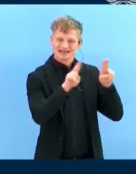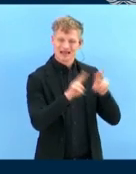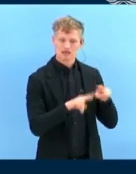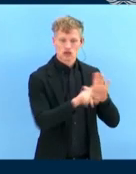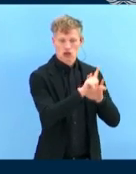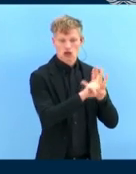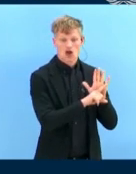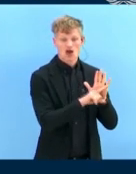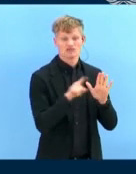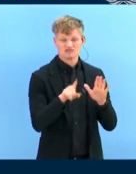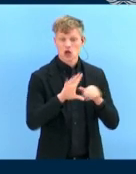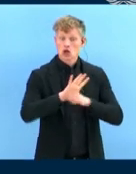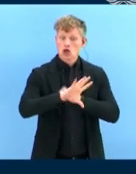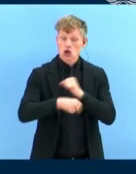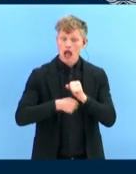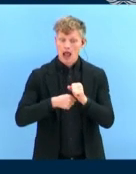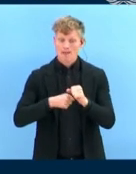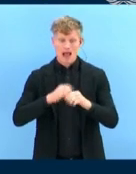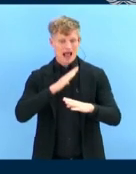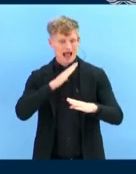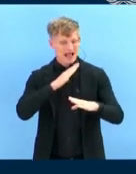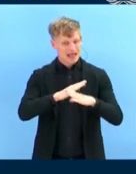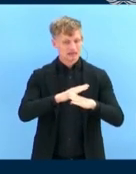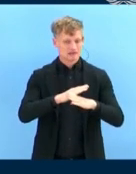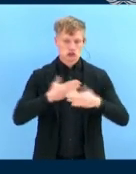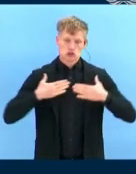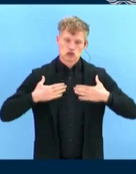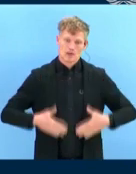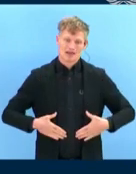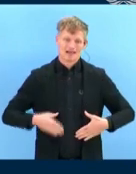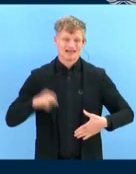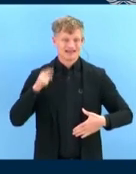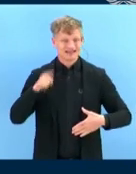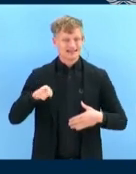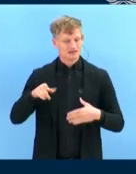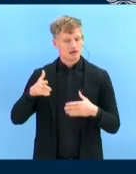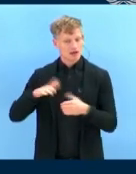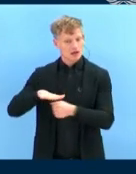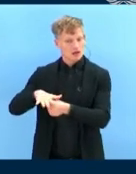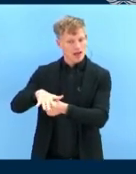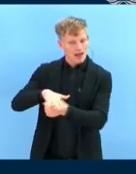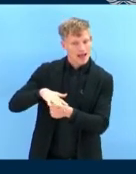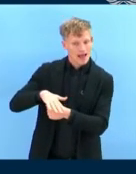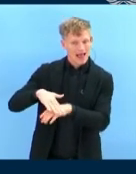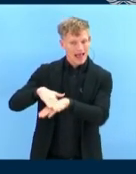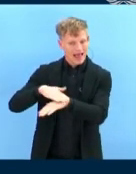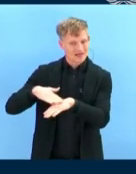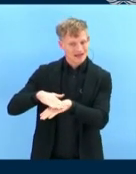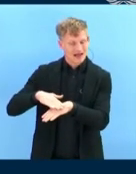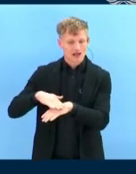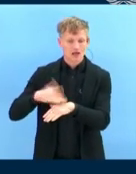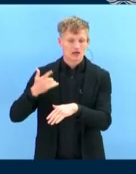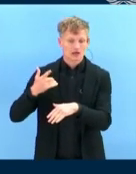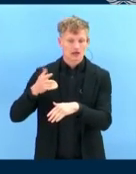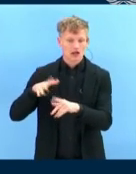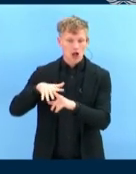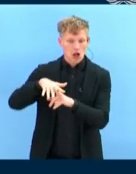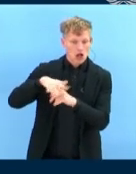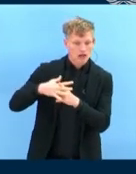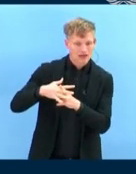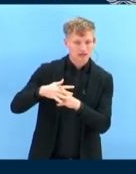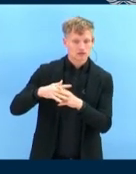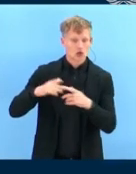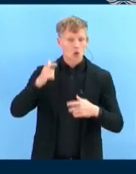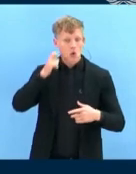against humanity committed against members of ethnic and religious minorities in the context of women life freedom